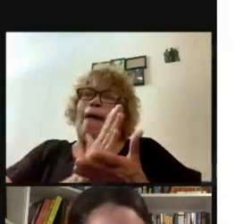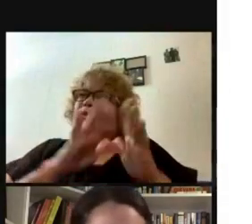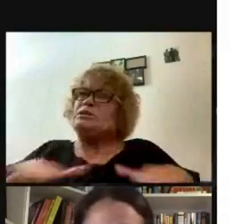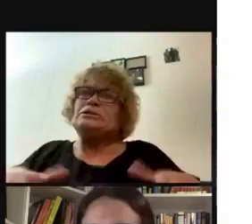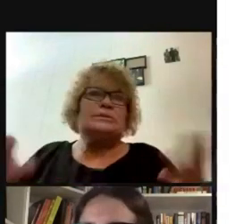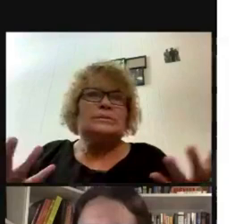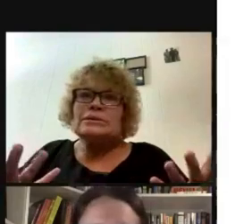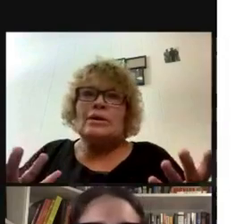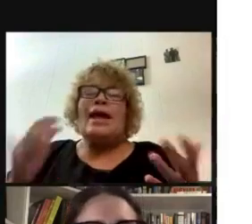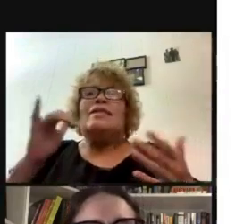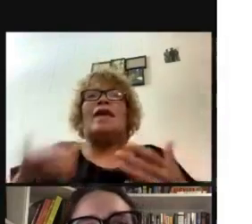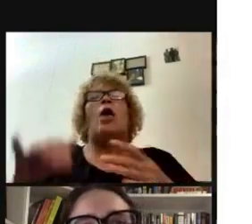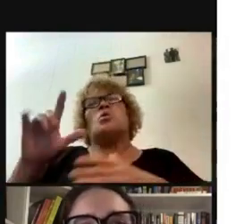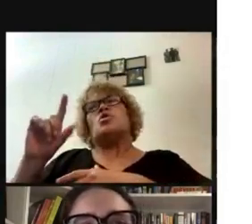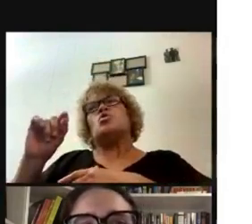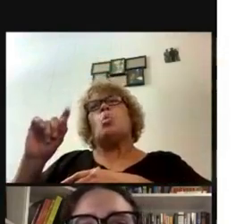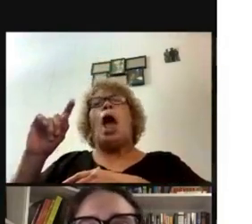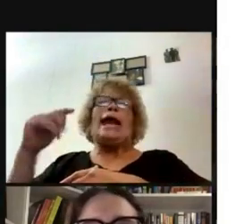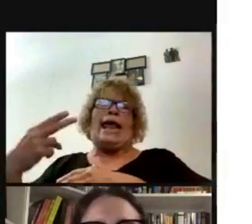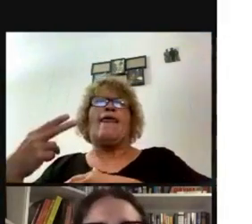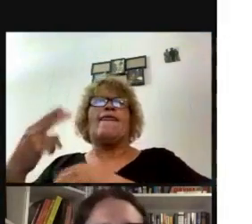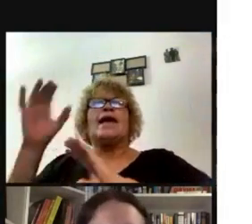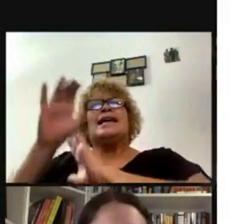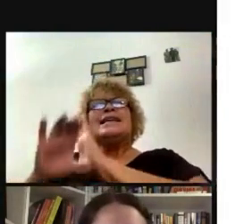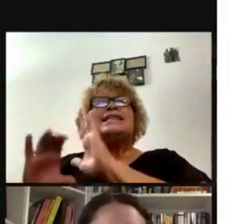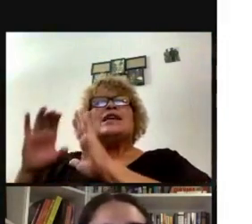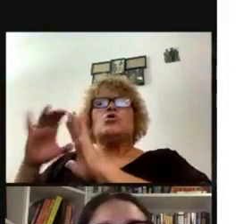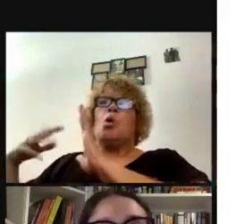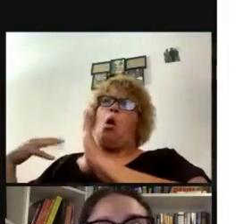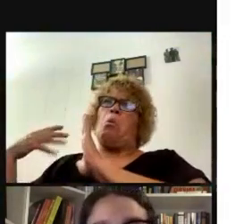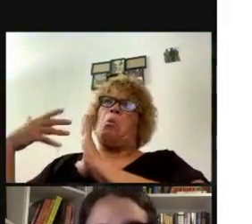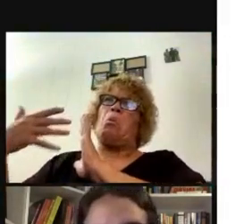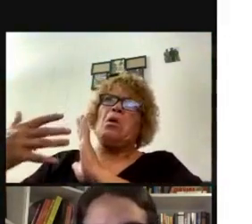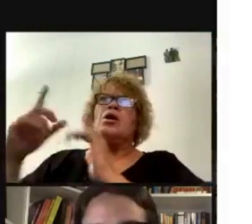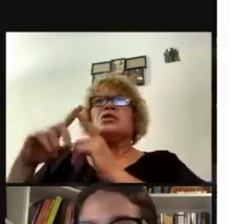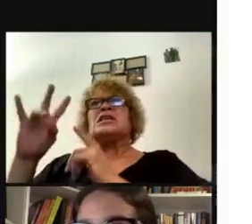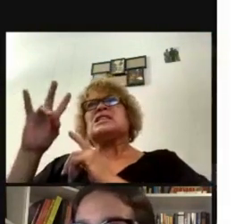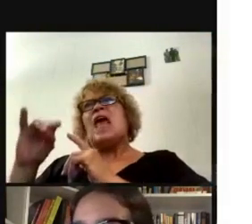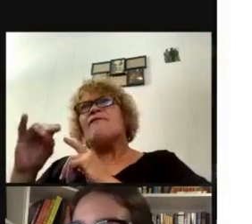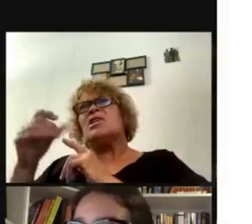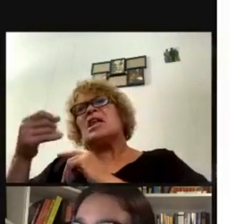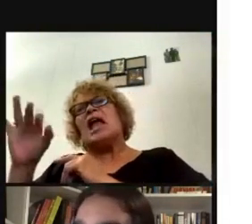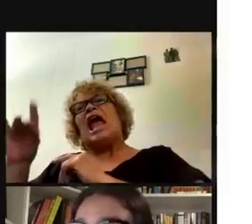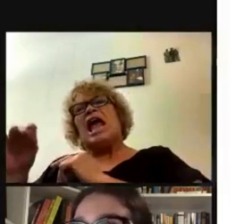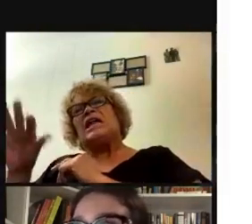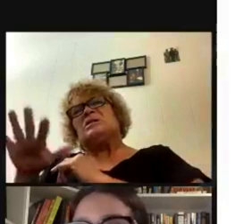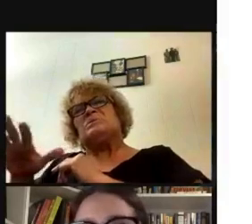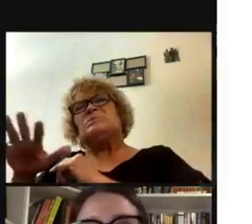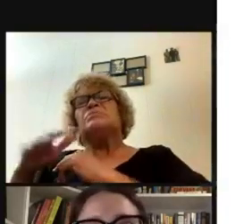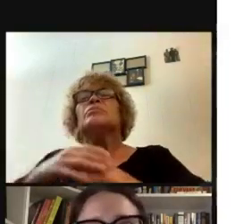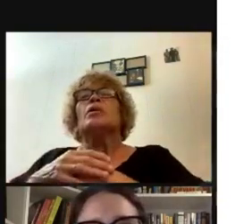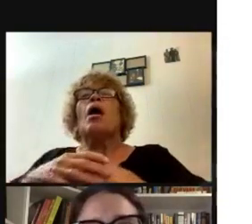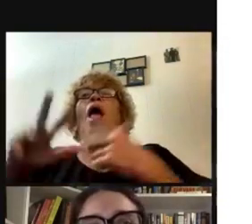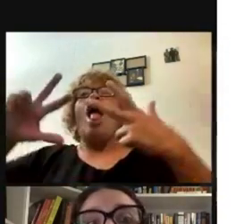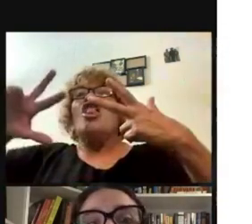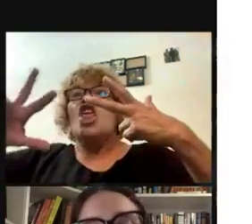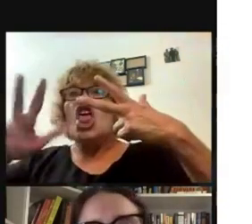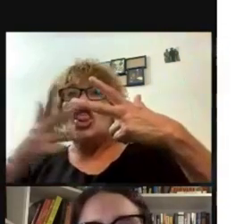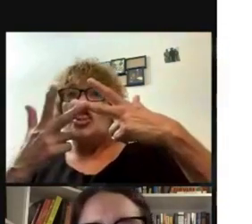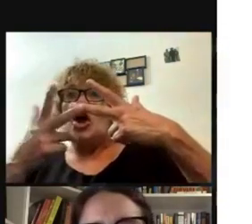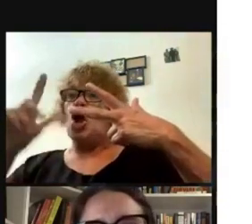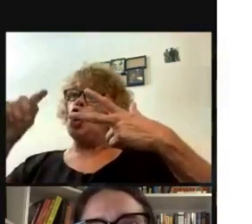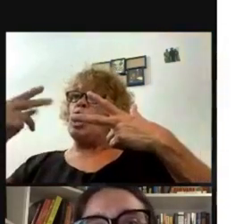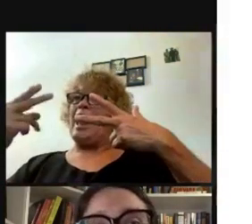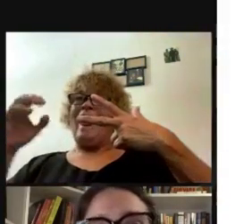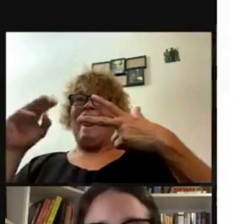early 20th century to the 70s and 80s. The third kind of theme is that folks, the purpose